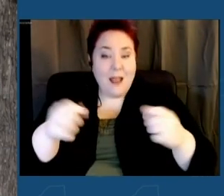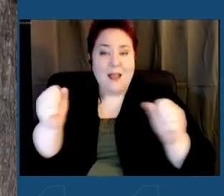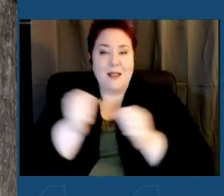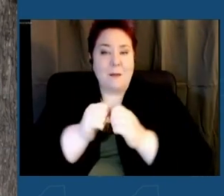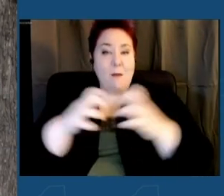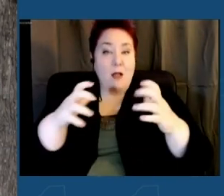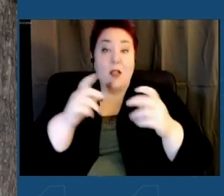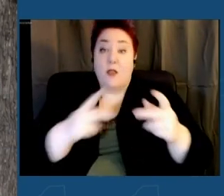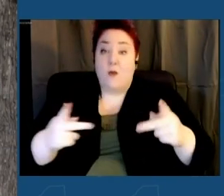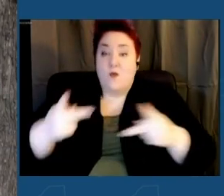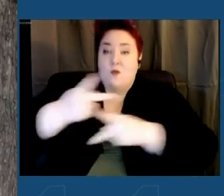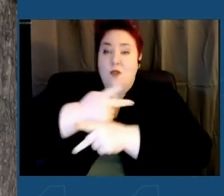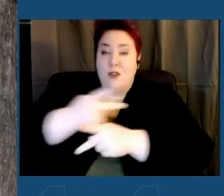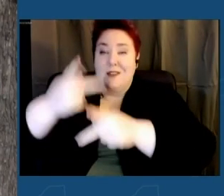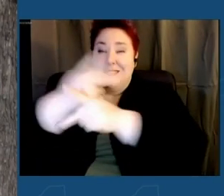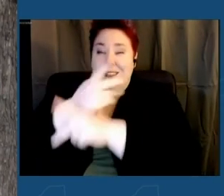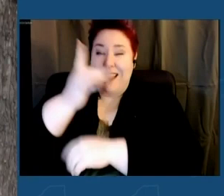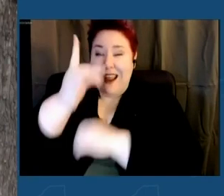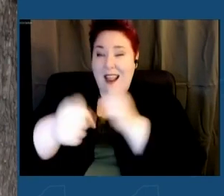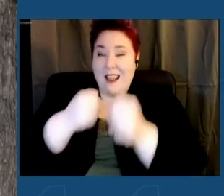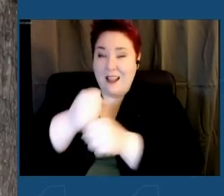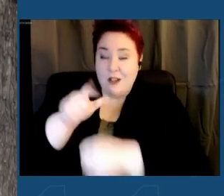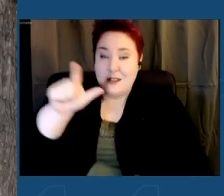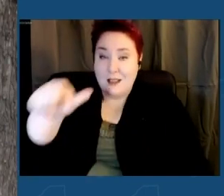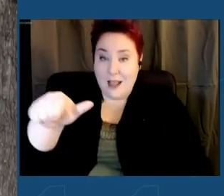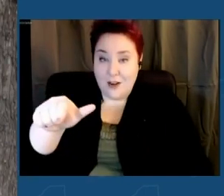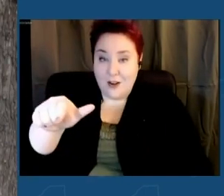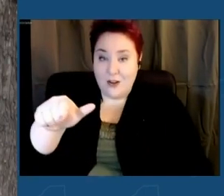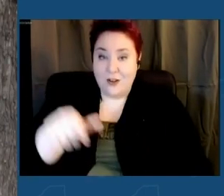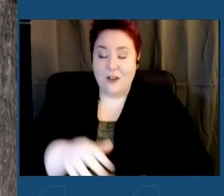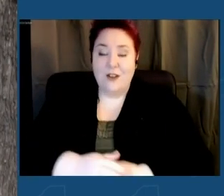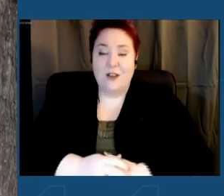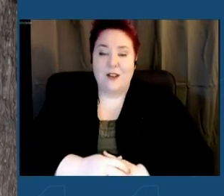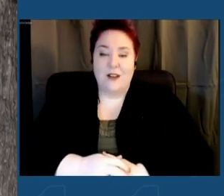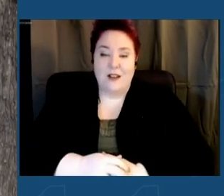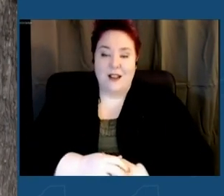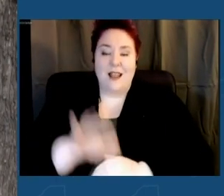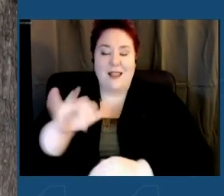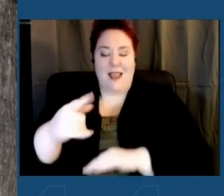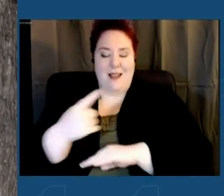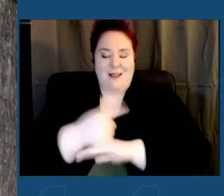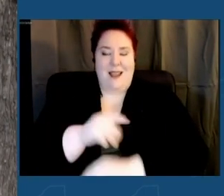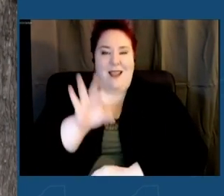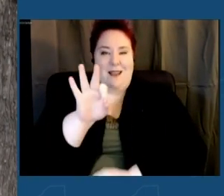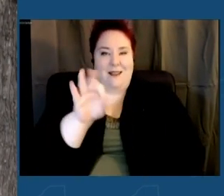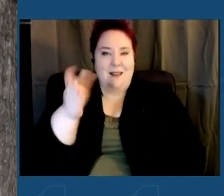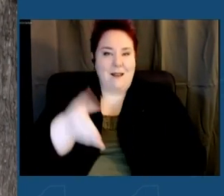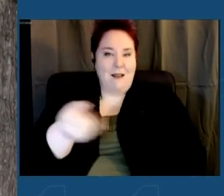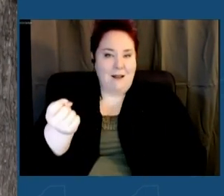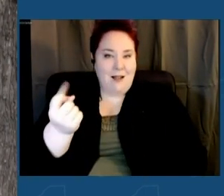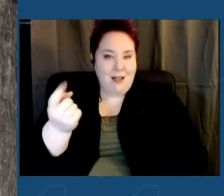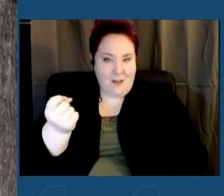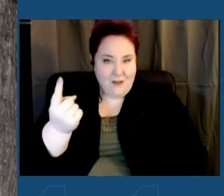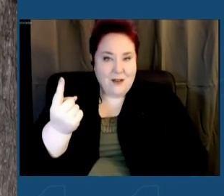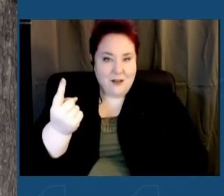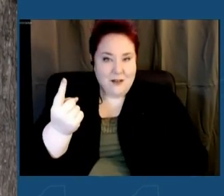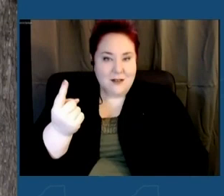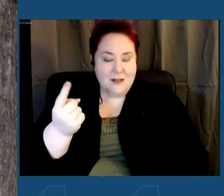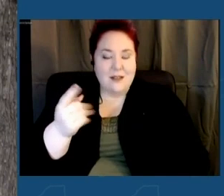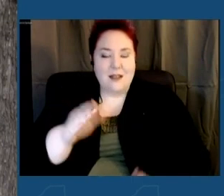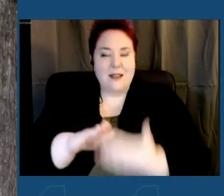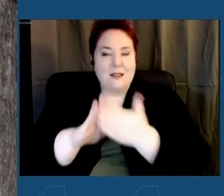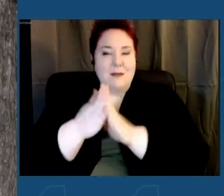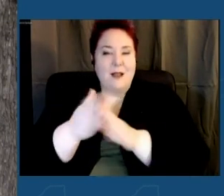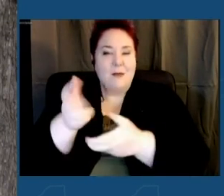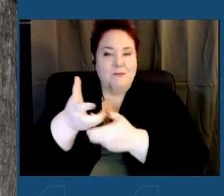8 years later, whose date, September 11, has become shorthand